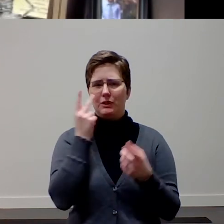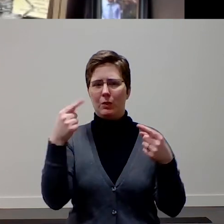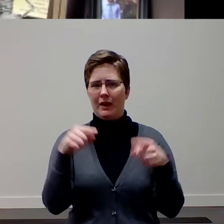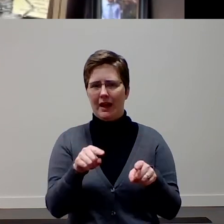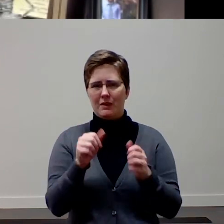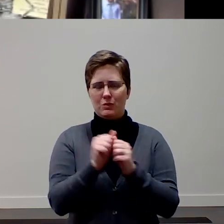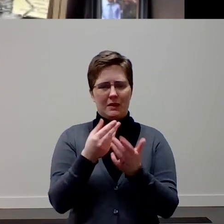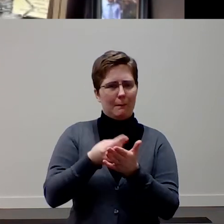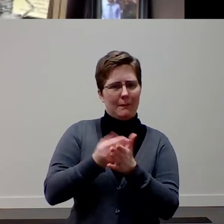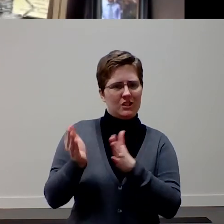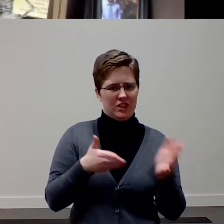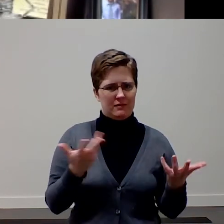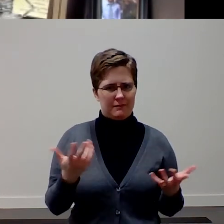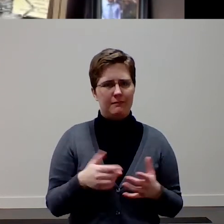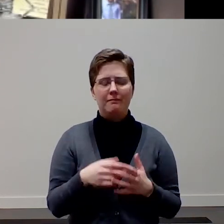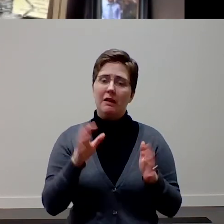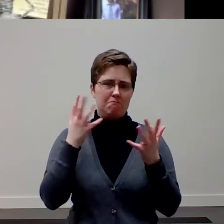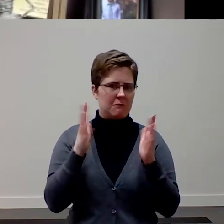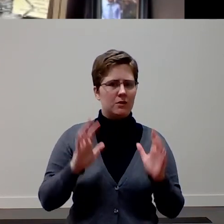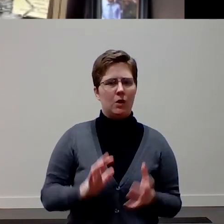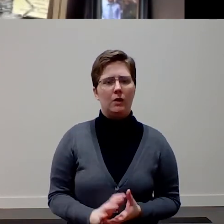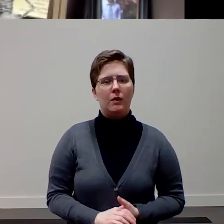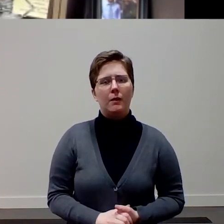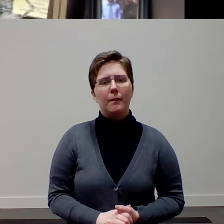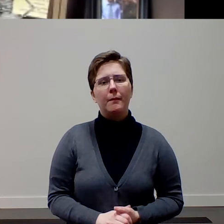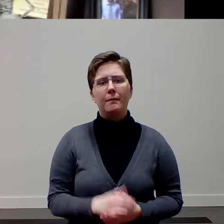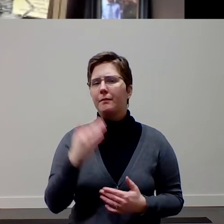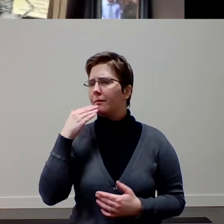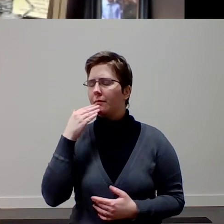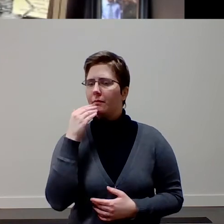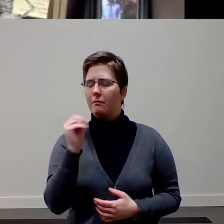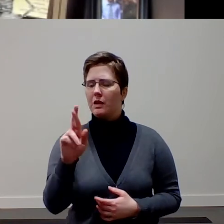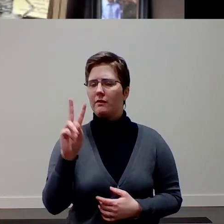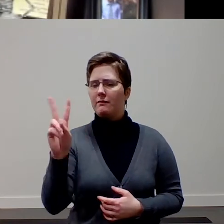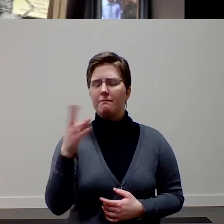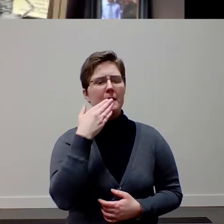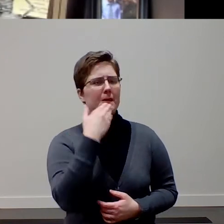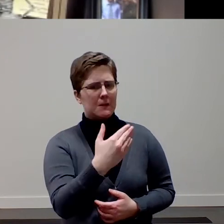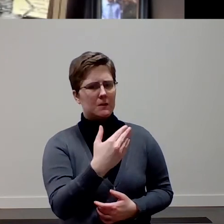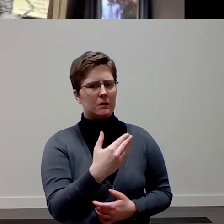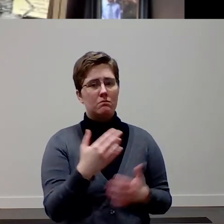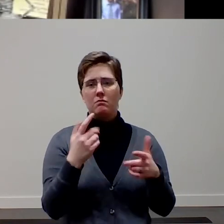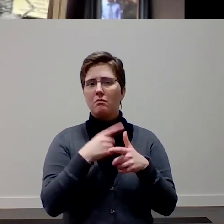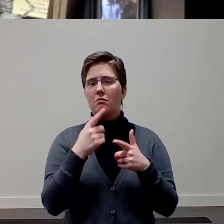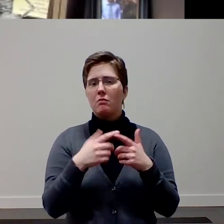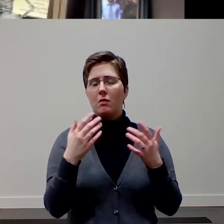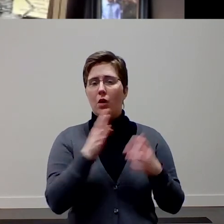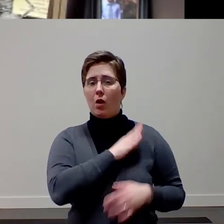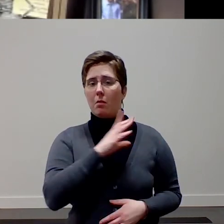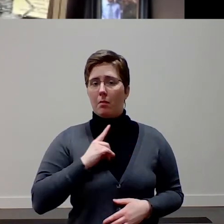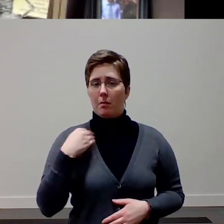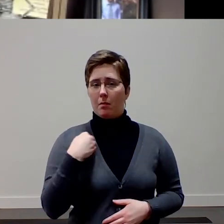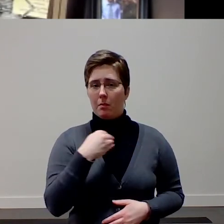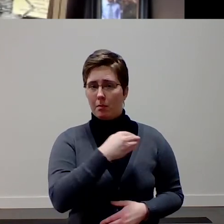have the ability to work on a FAFSA, as well as University of Toledo will be doing a presentation for the parents as well as students and